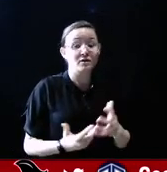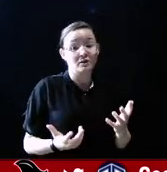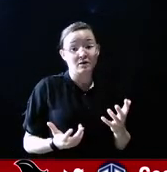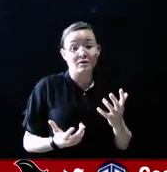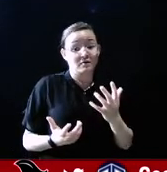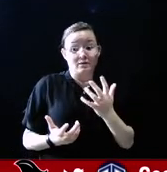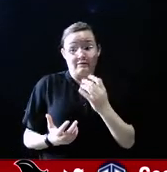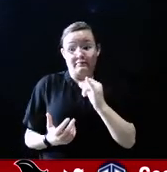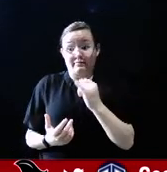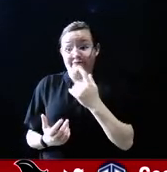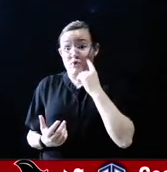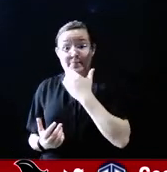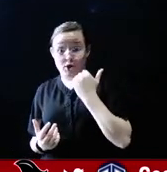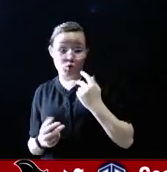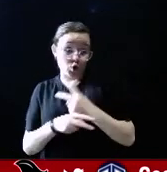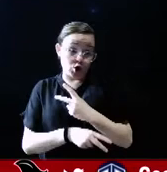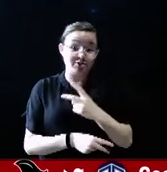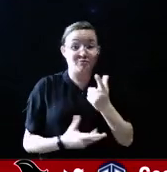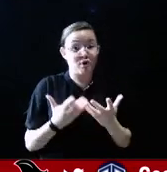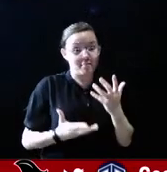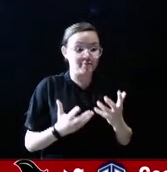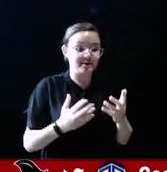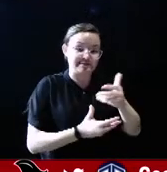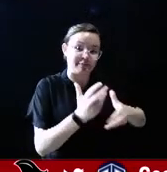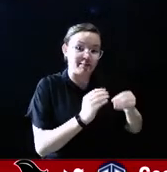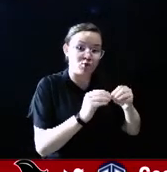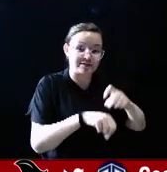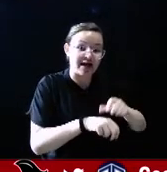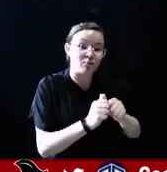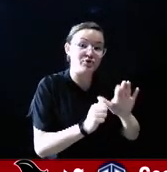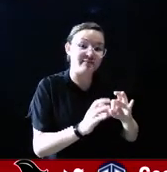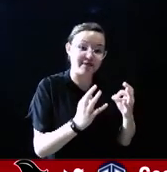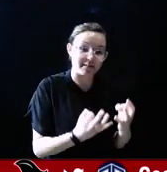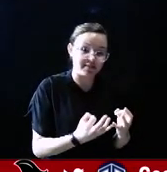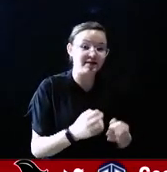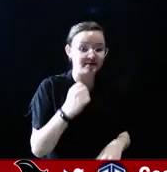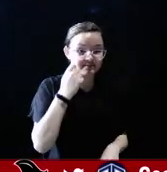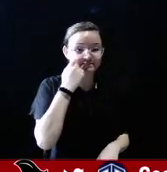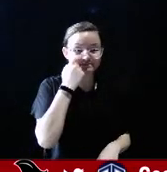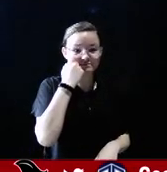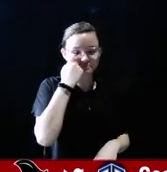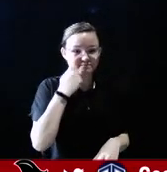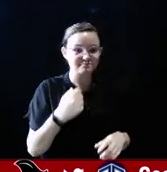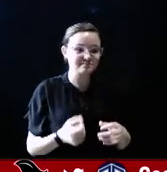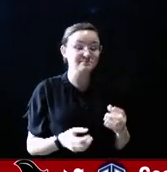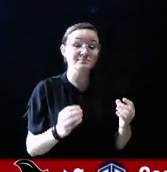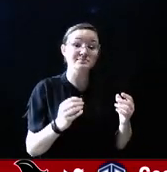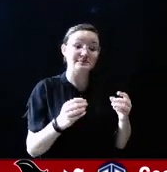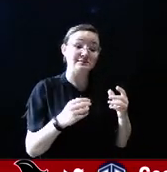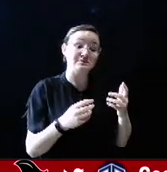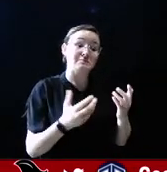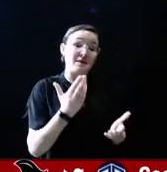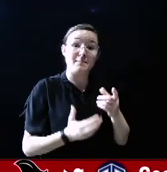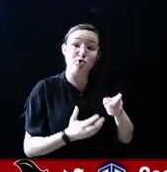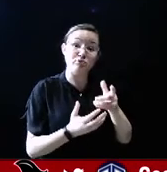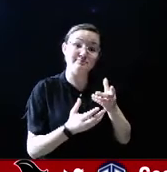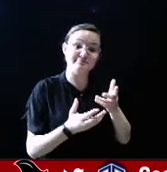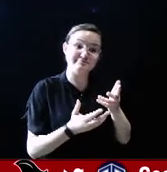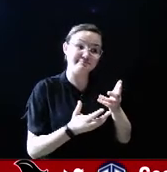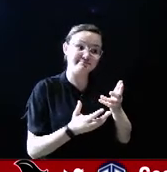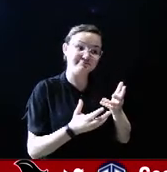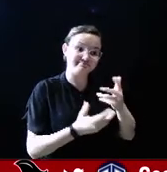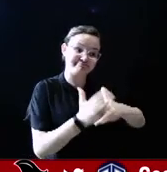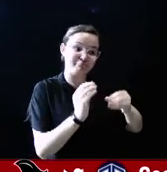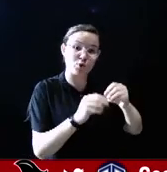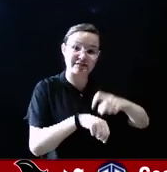or worse, you've probably spent a lot more time with your nuclear family. Spending more time with your pet. Any pet